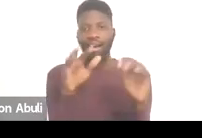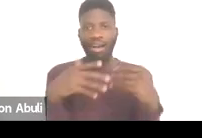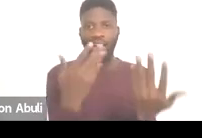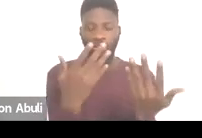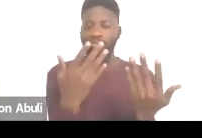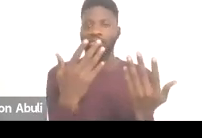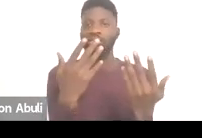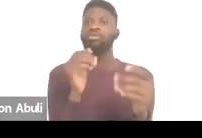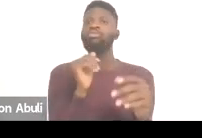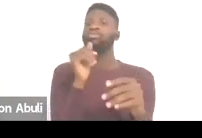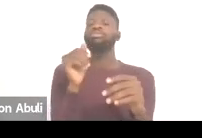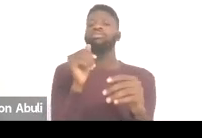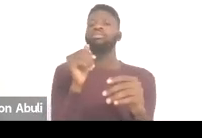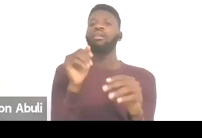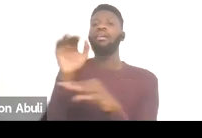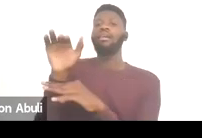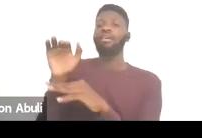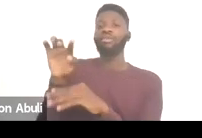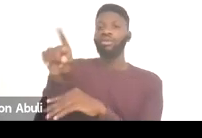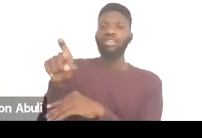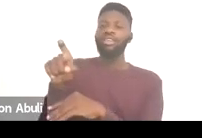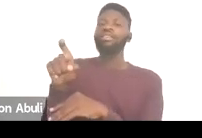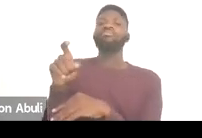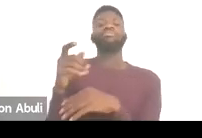don't find yourself asking questions like,